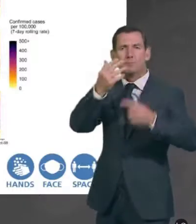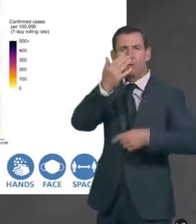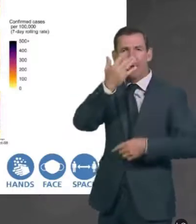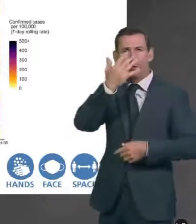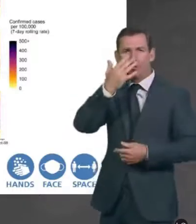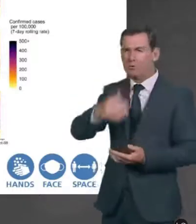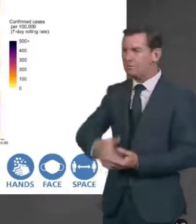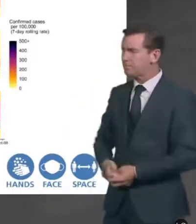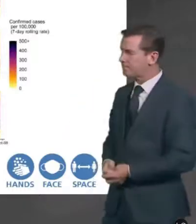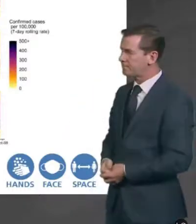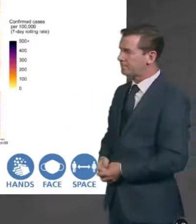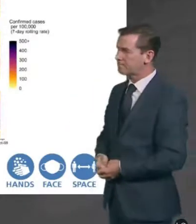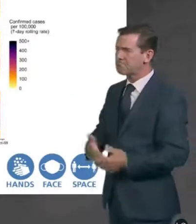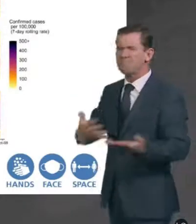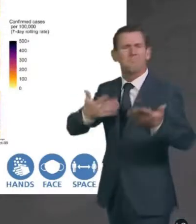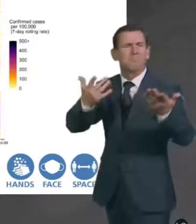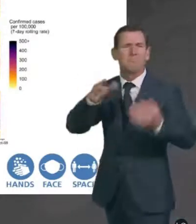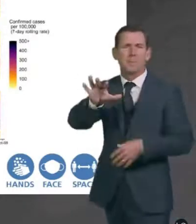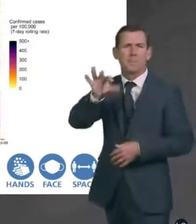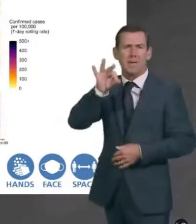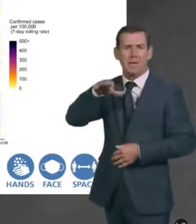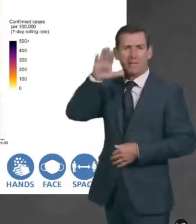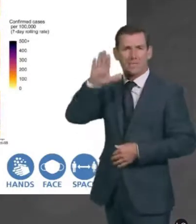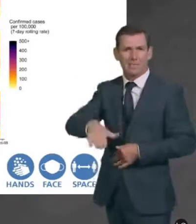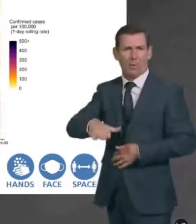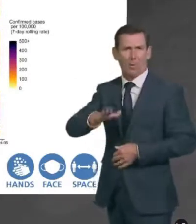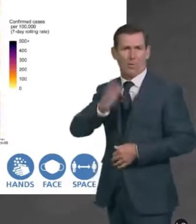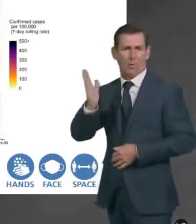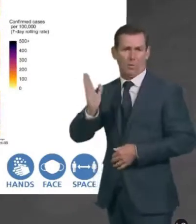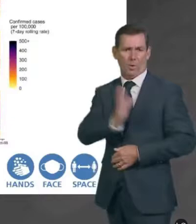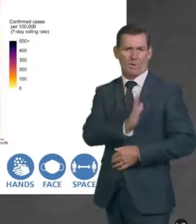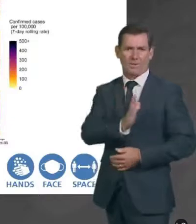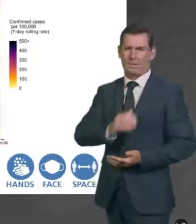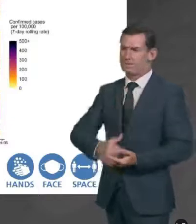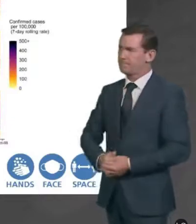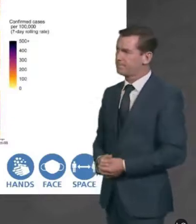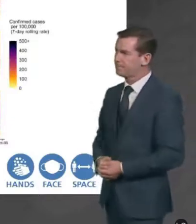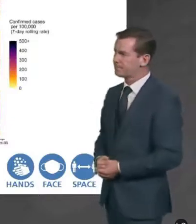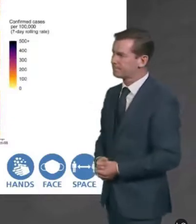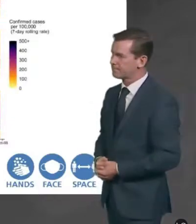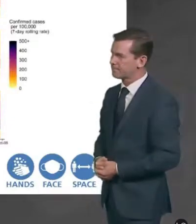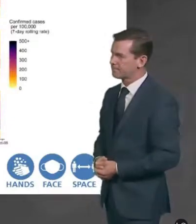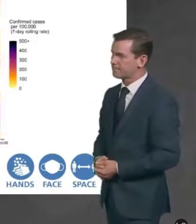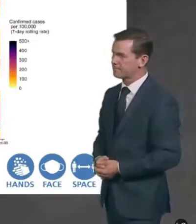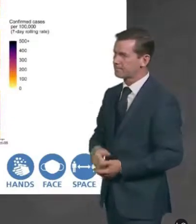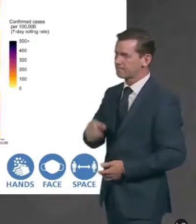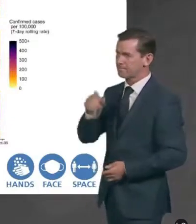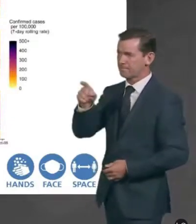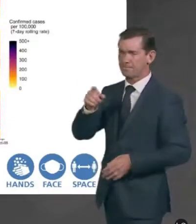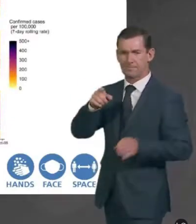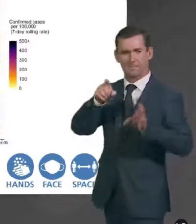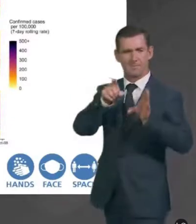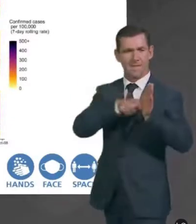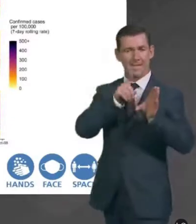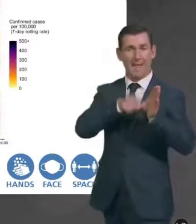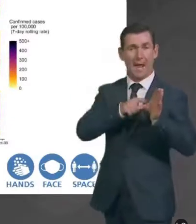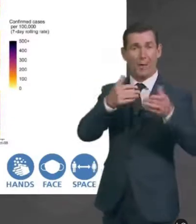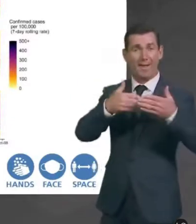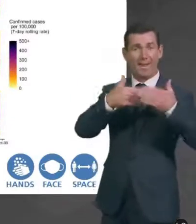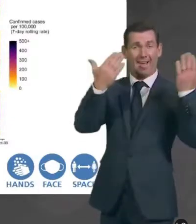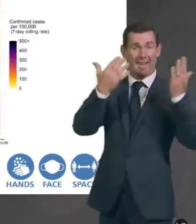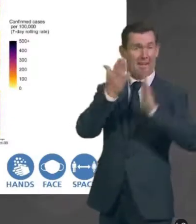down the bottom left. Yellow means rather few cases. As the colors get darker, the number of cases are